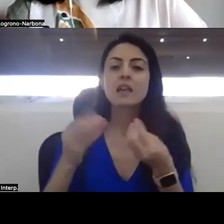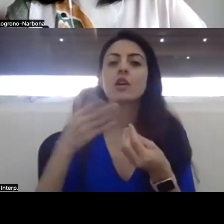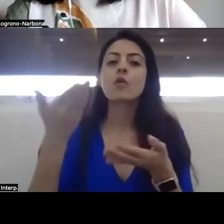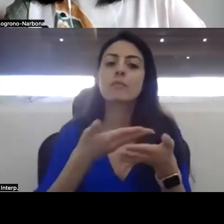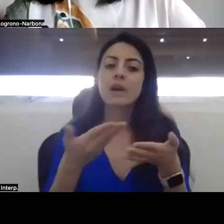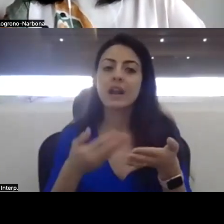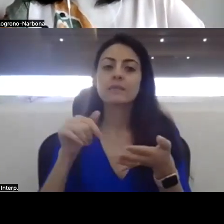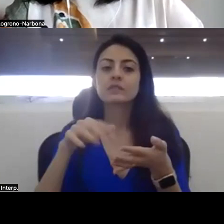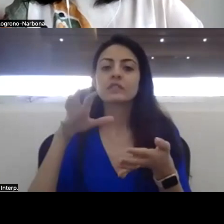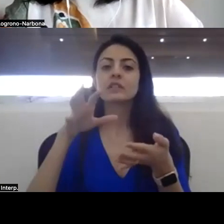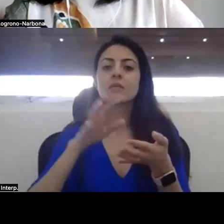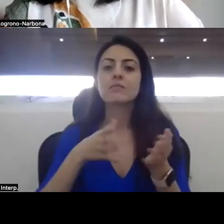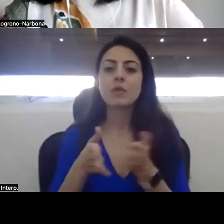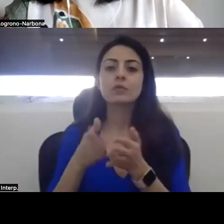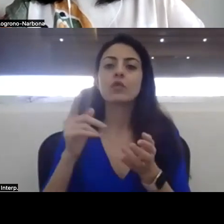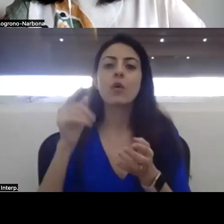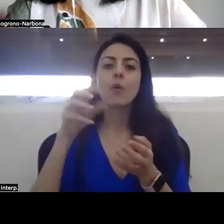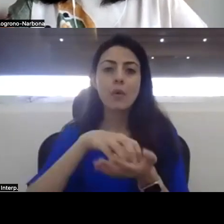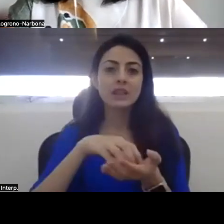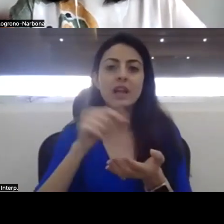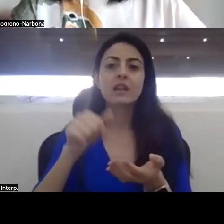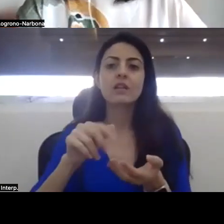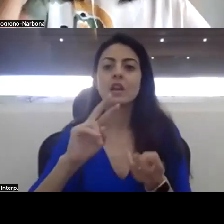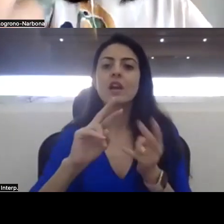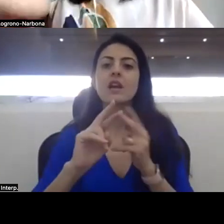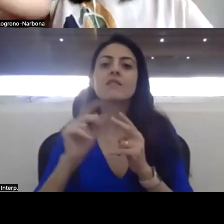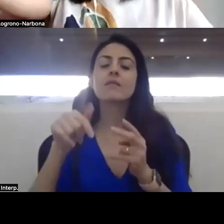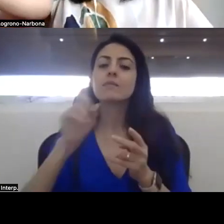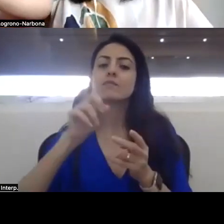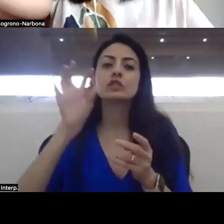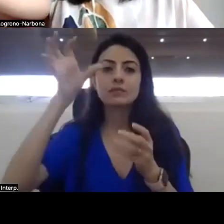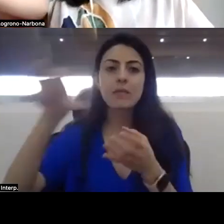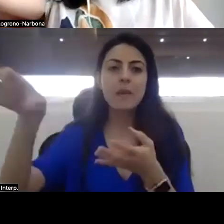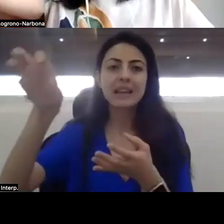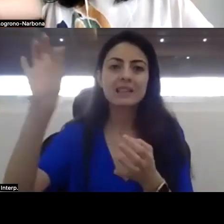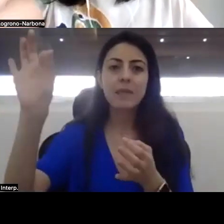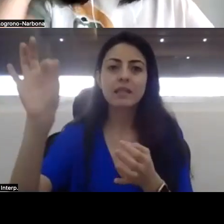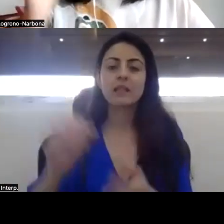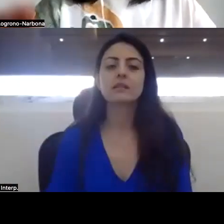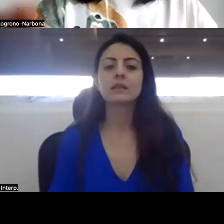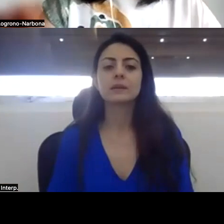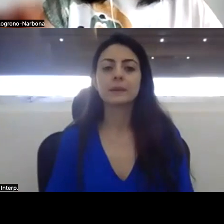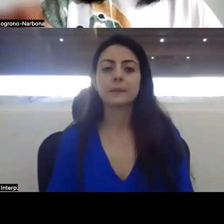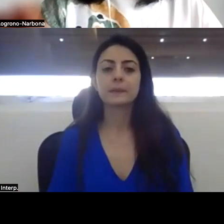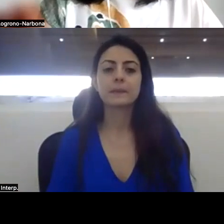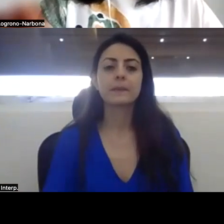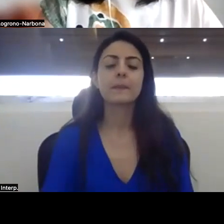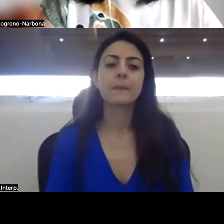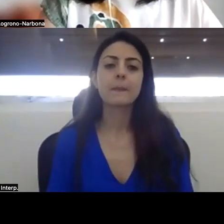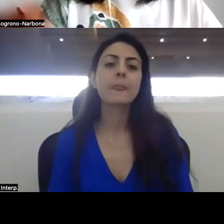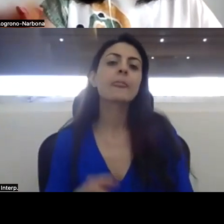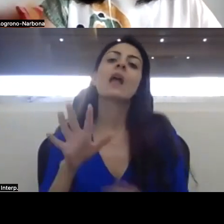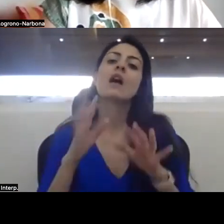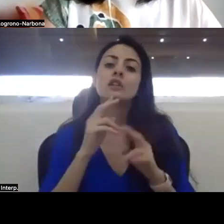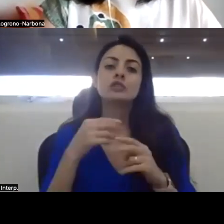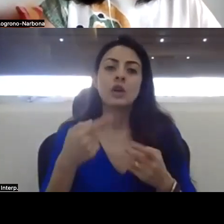from Amal, and both of them I think perhaps could be addressed together. I